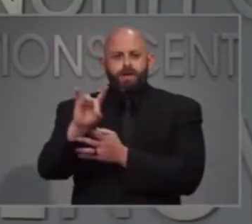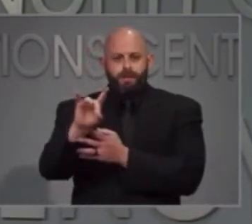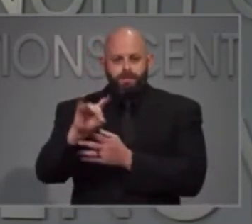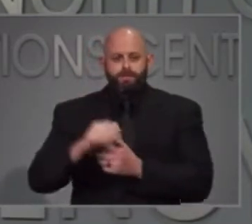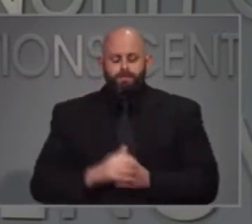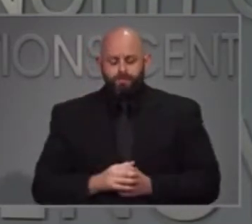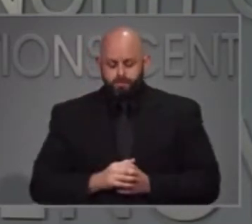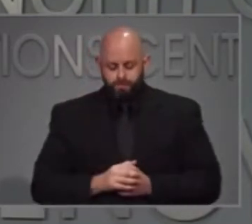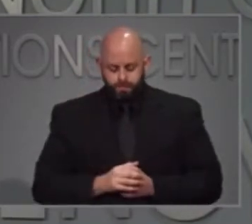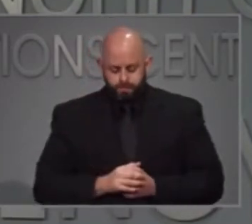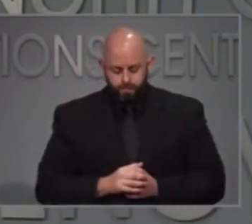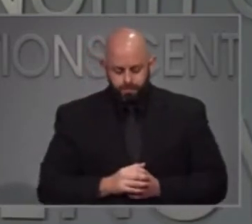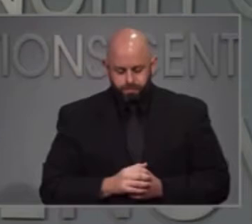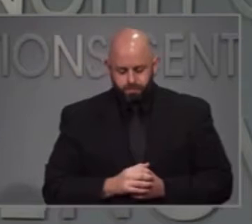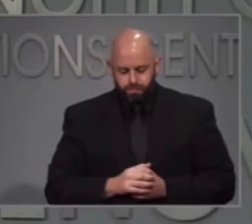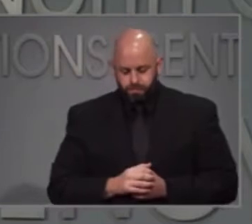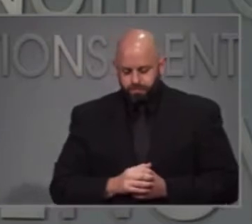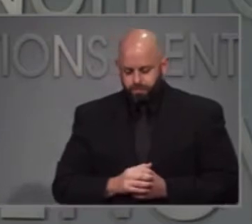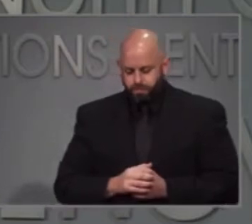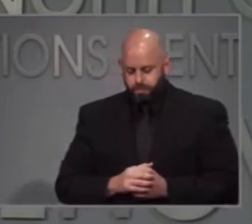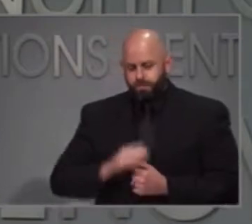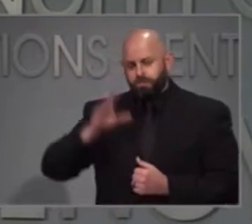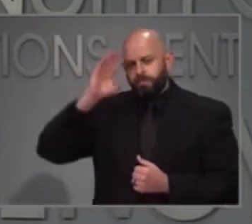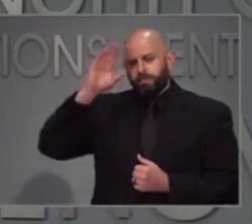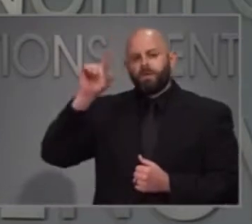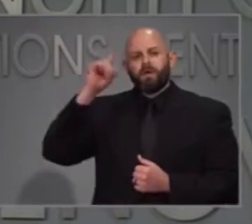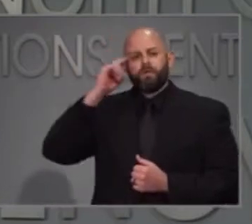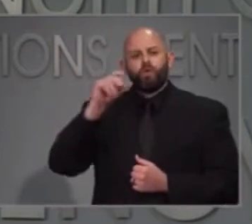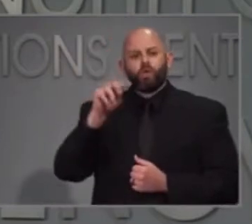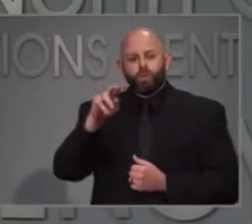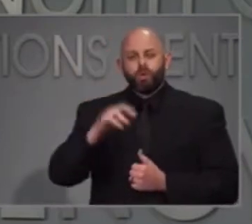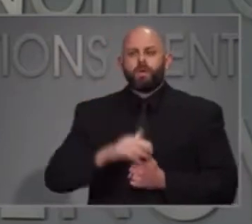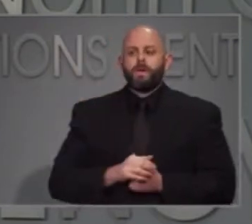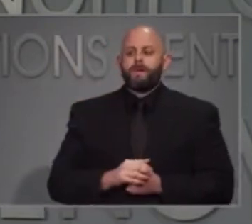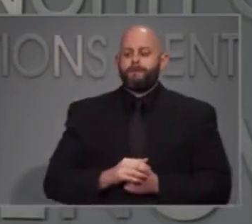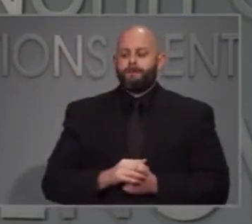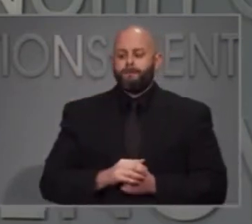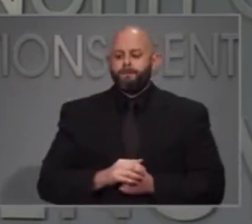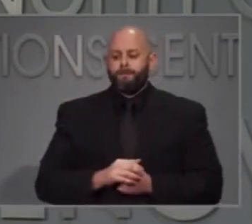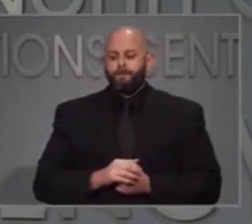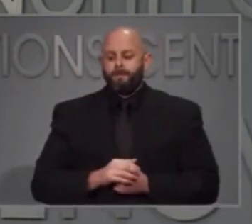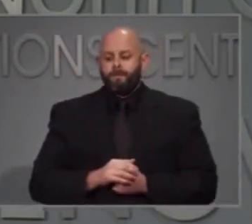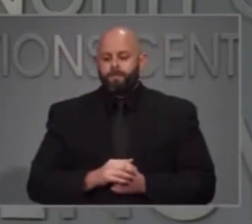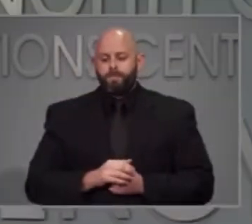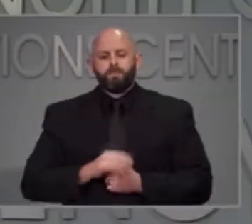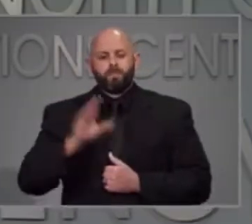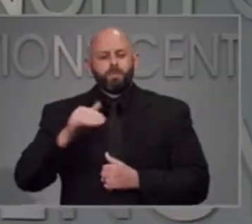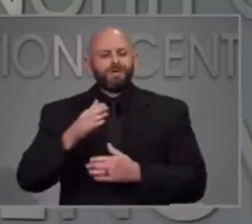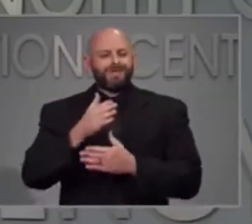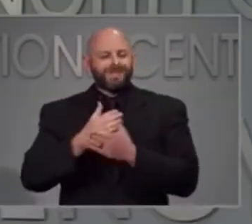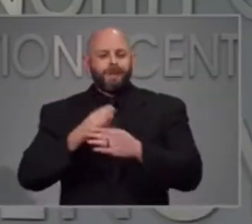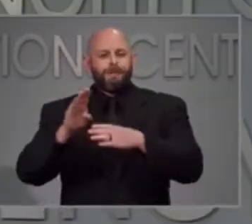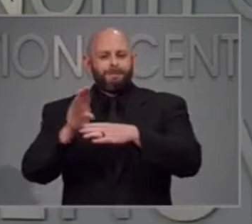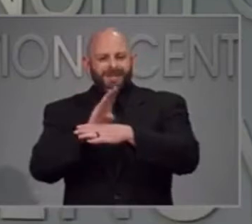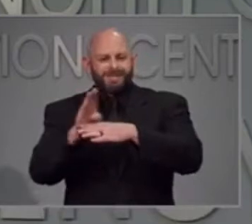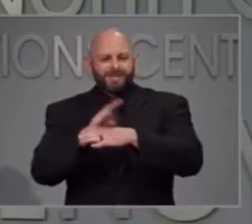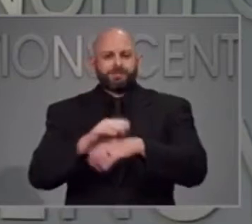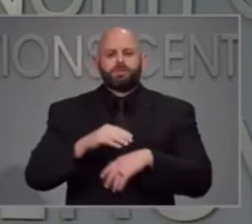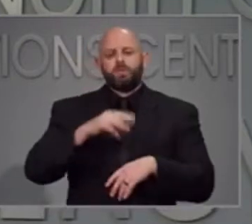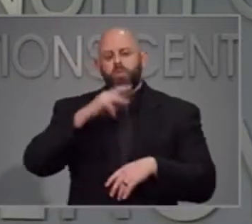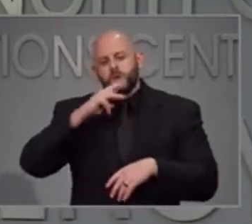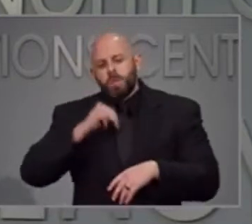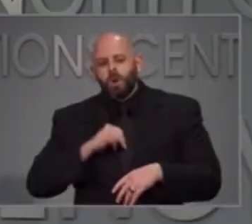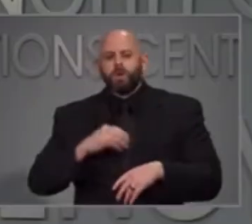Hi, Governor Cooper. I know we have seen some retailers already enforcing their own restrictions on limiting shoppers. I'm just